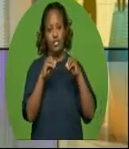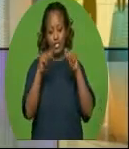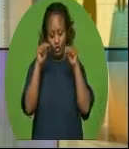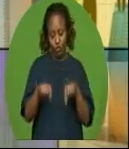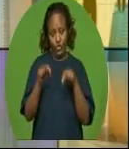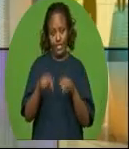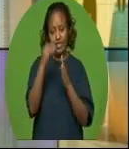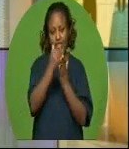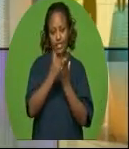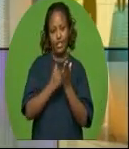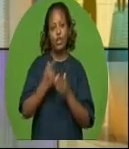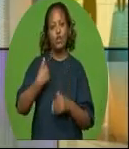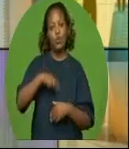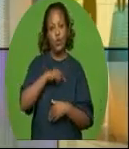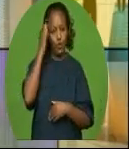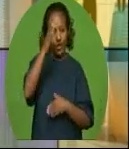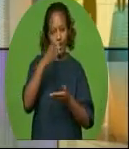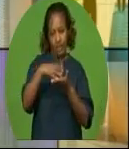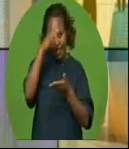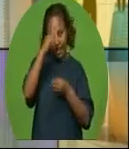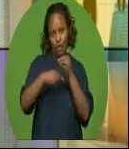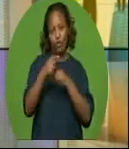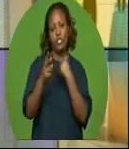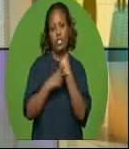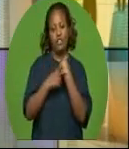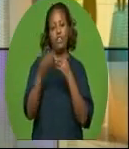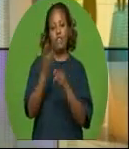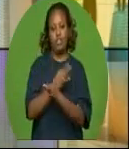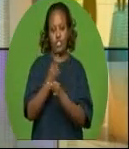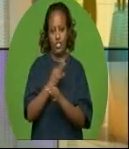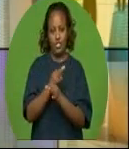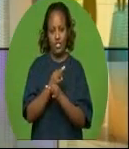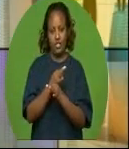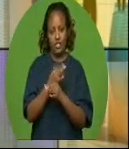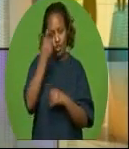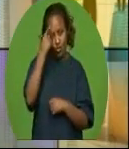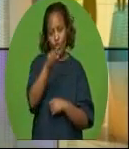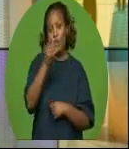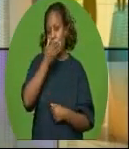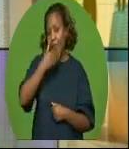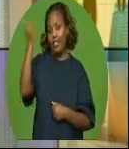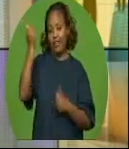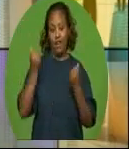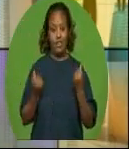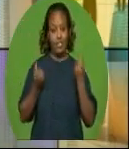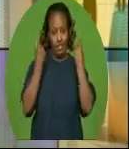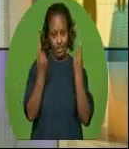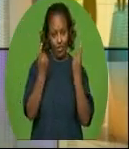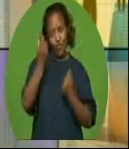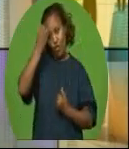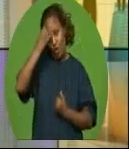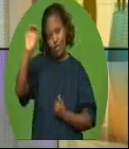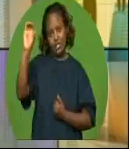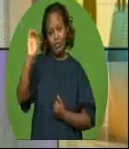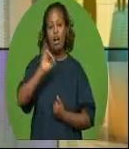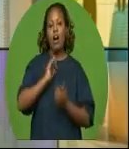Students, in today's lesson, we will learn about the saving function. For your better